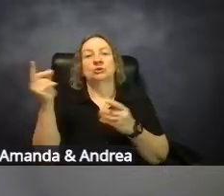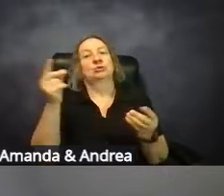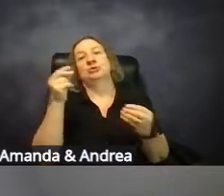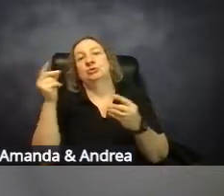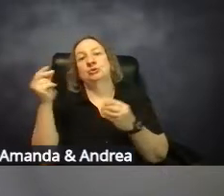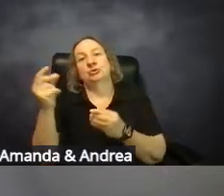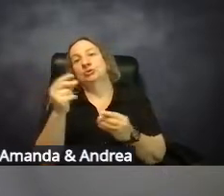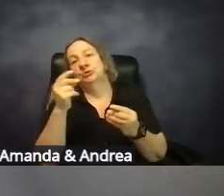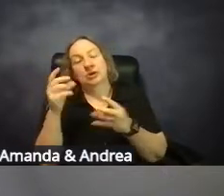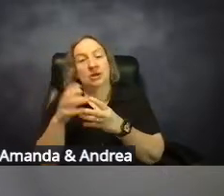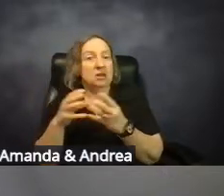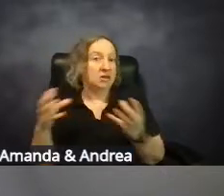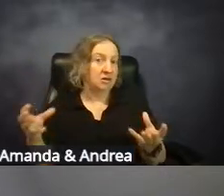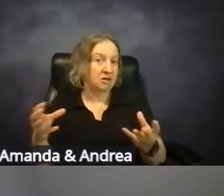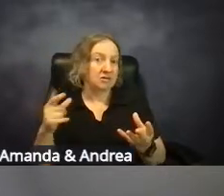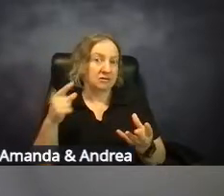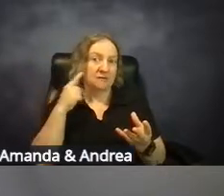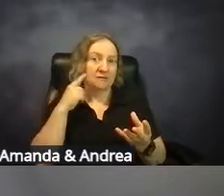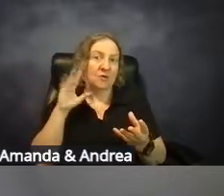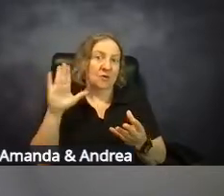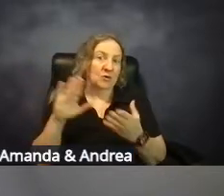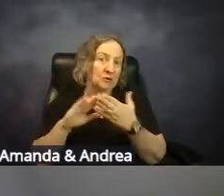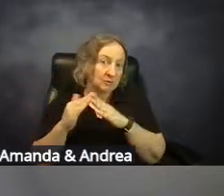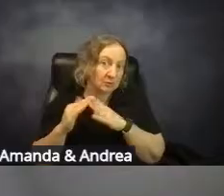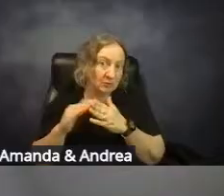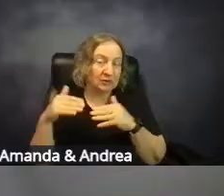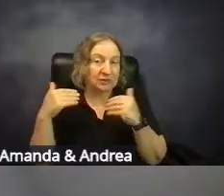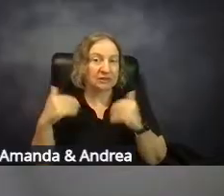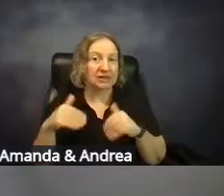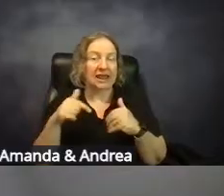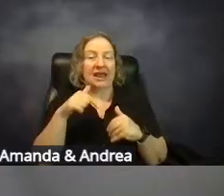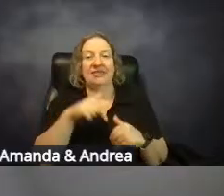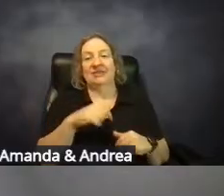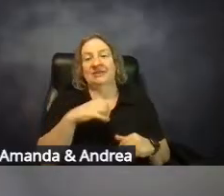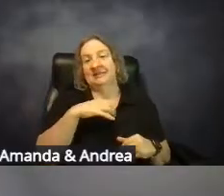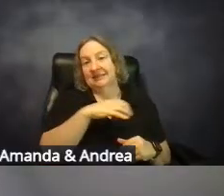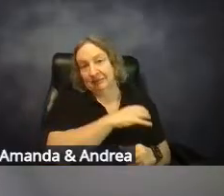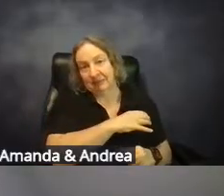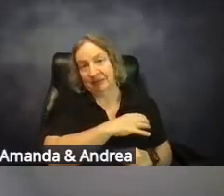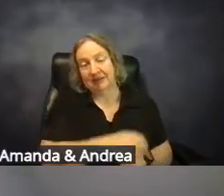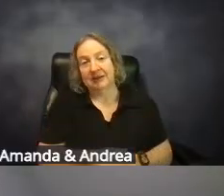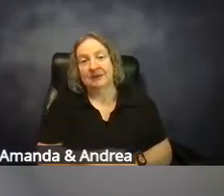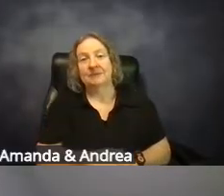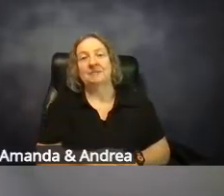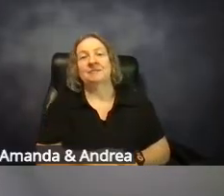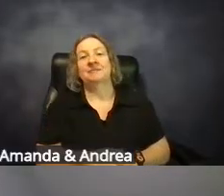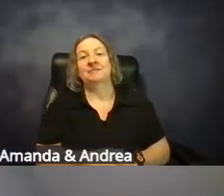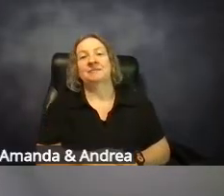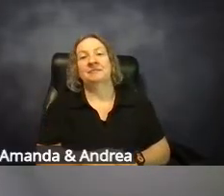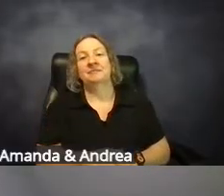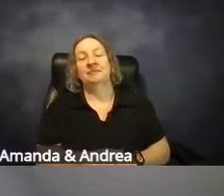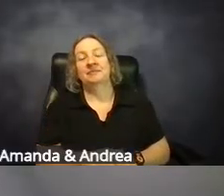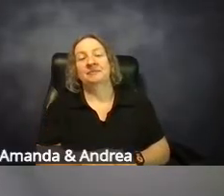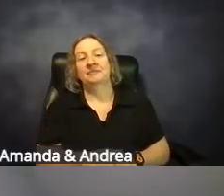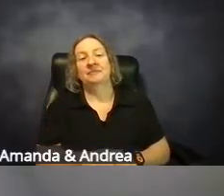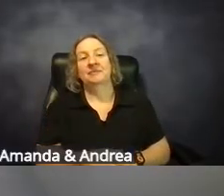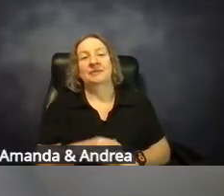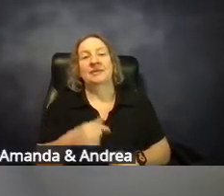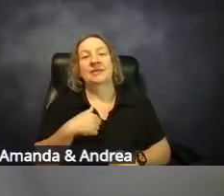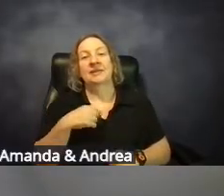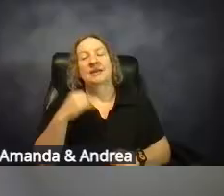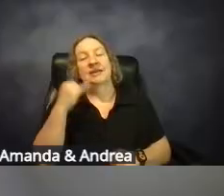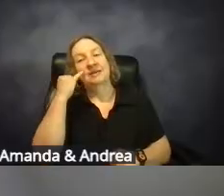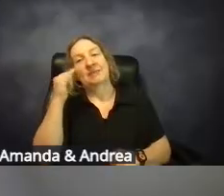on behalf of her community and this committee. I'm sure that her vacation